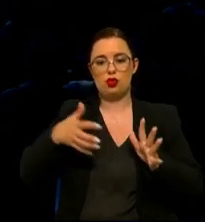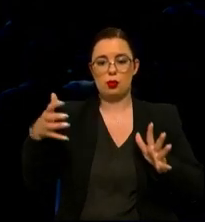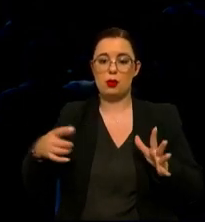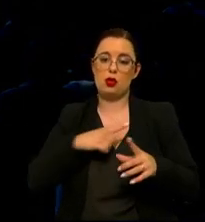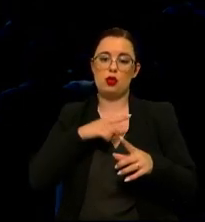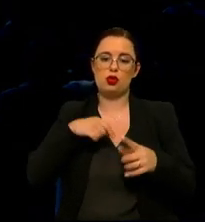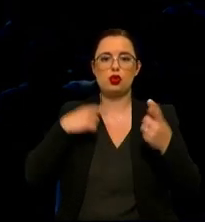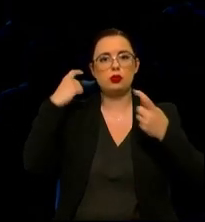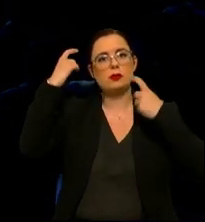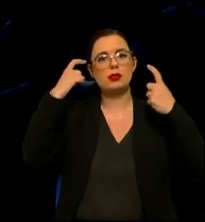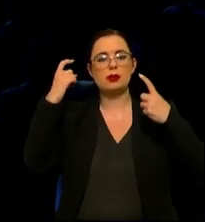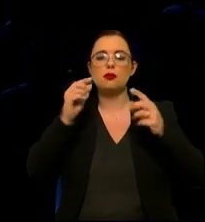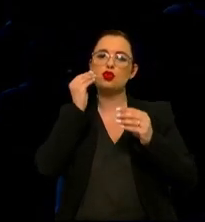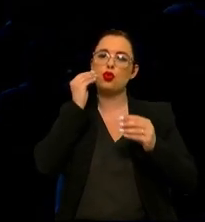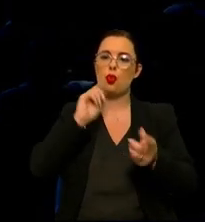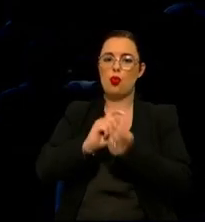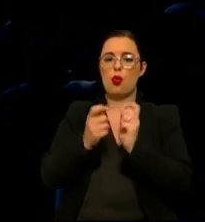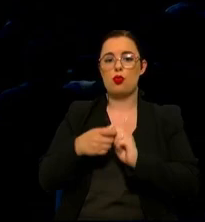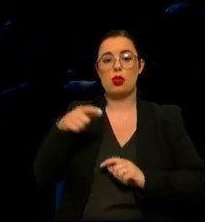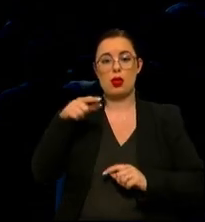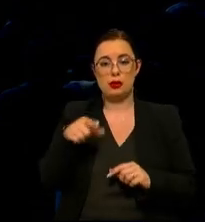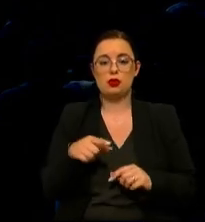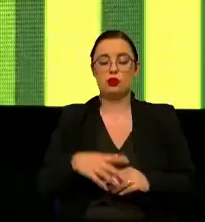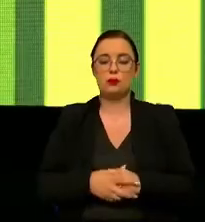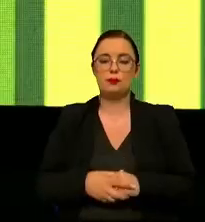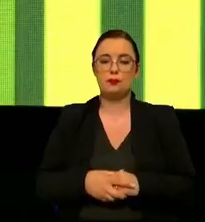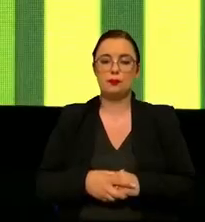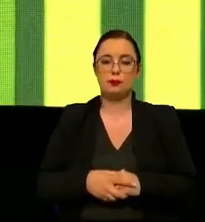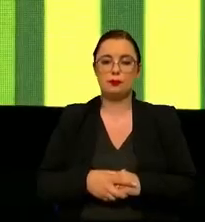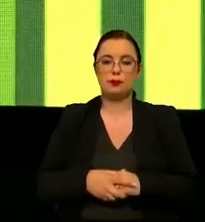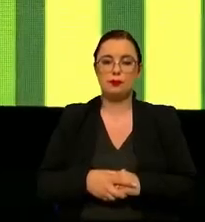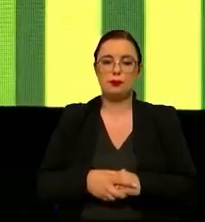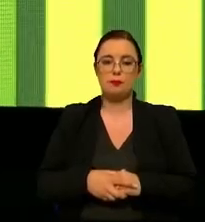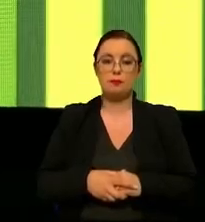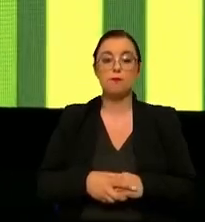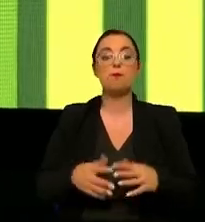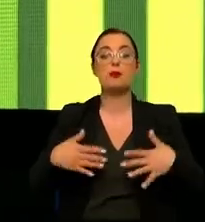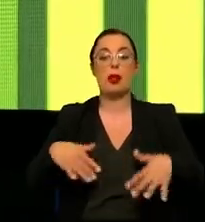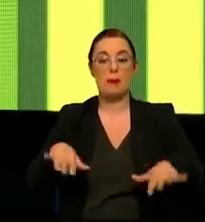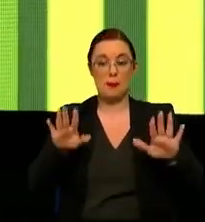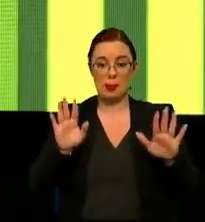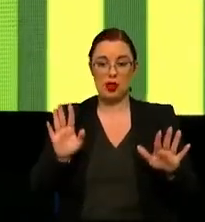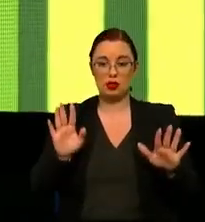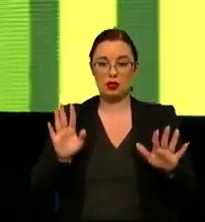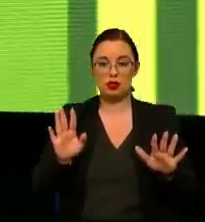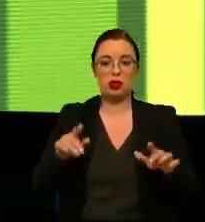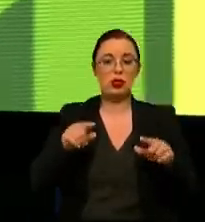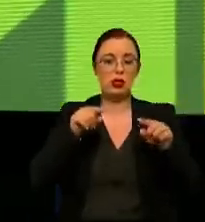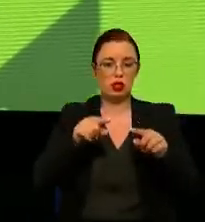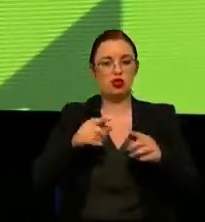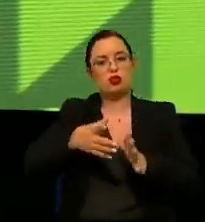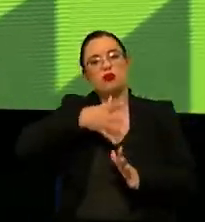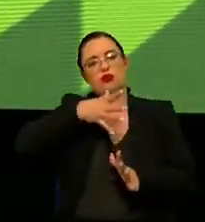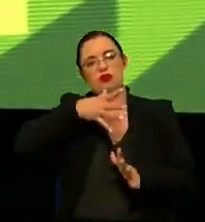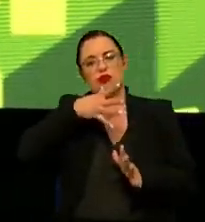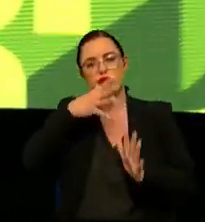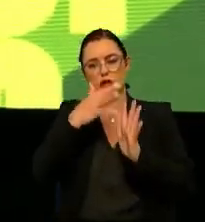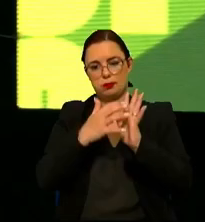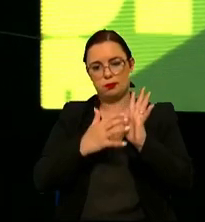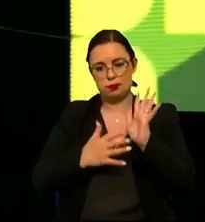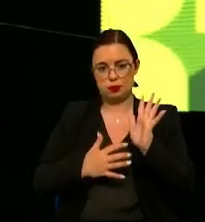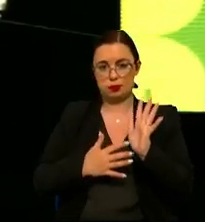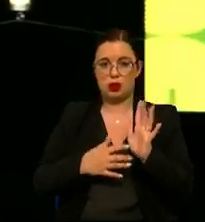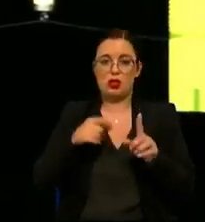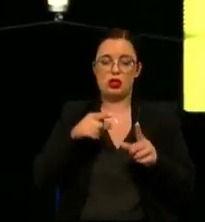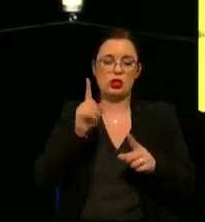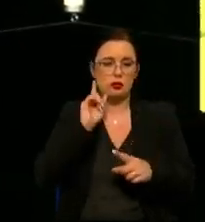predict how that chain is going to fold itself. And the way it folds describes its properties. That's crucial